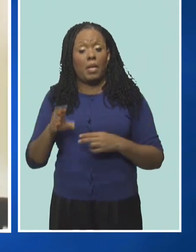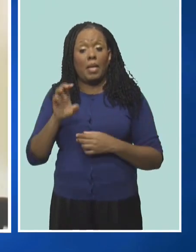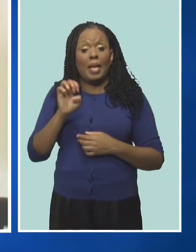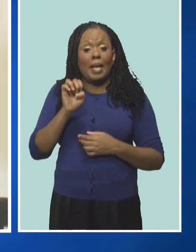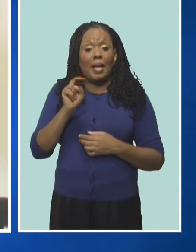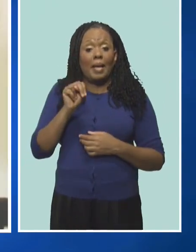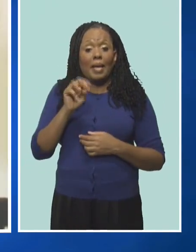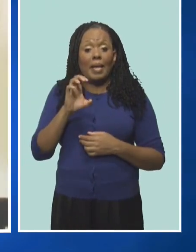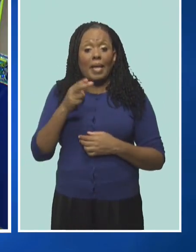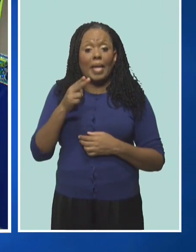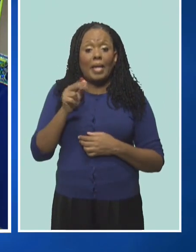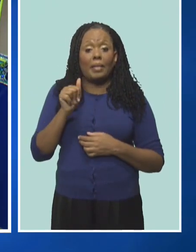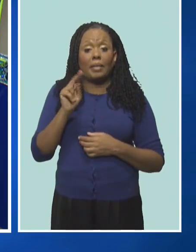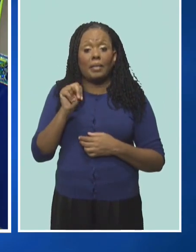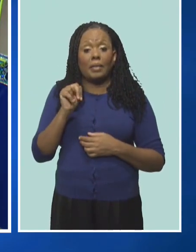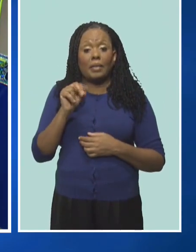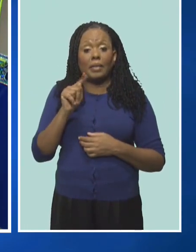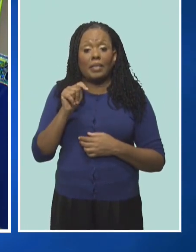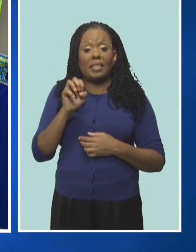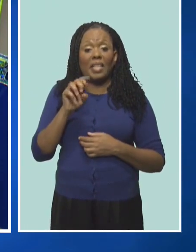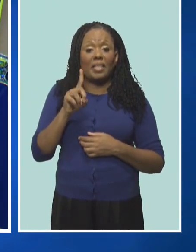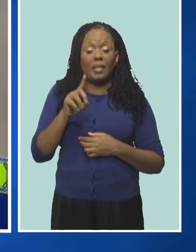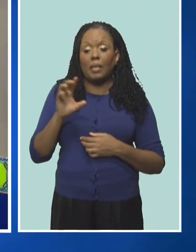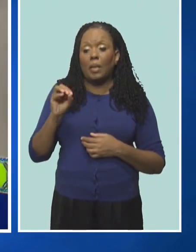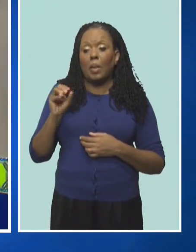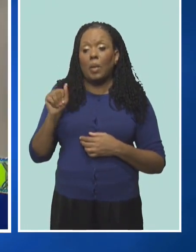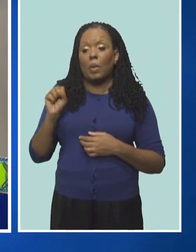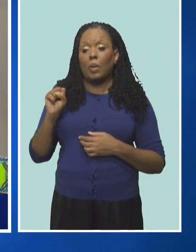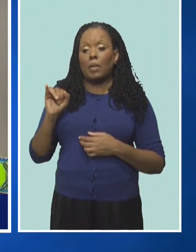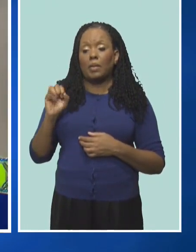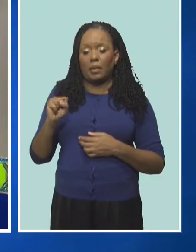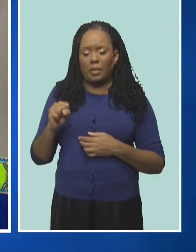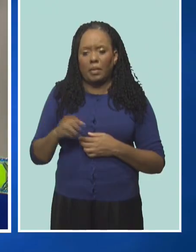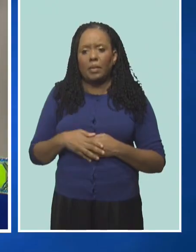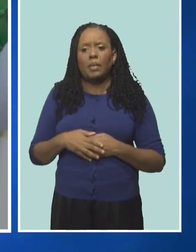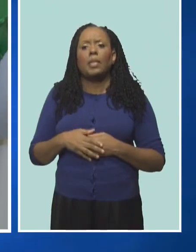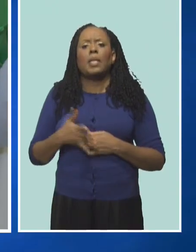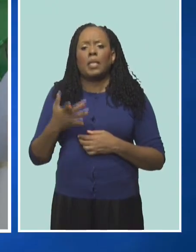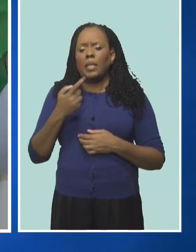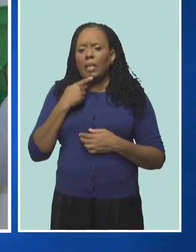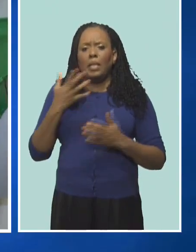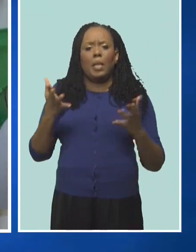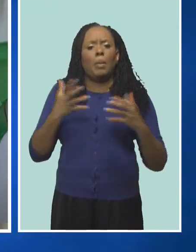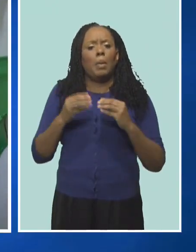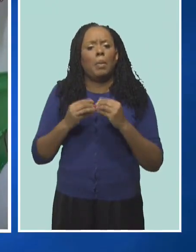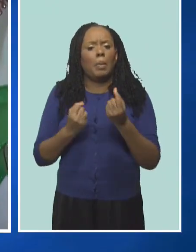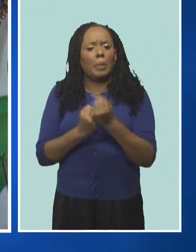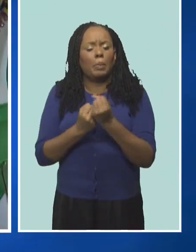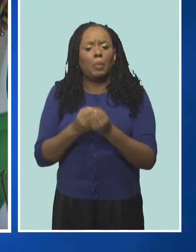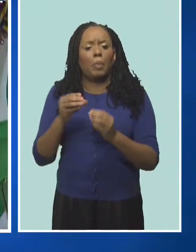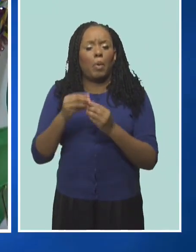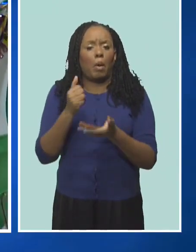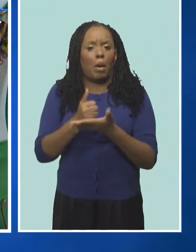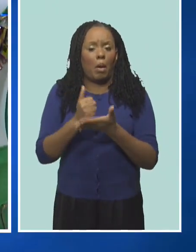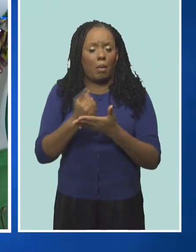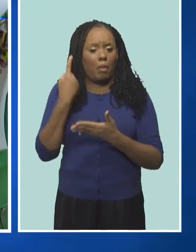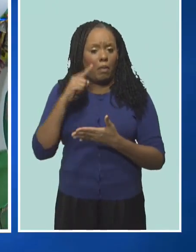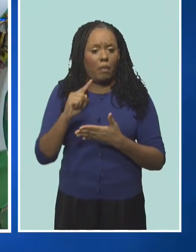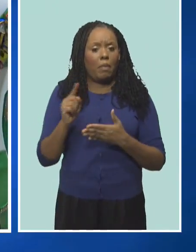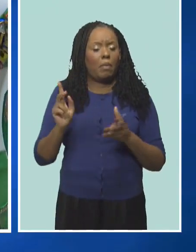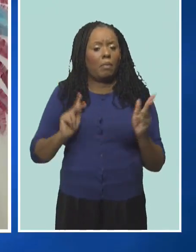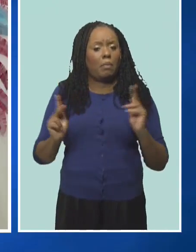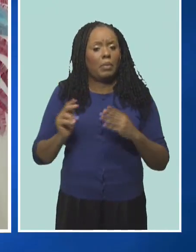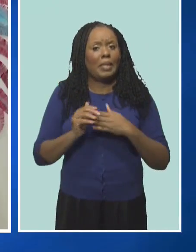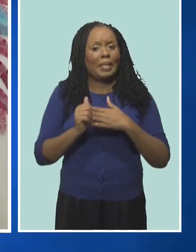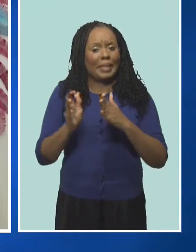for about 400 people. However, going forward, Worrell wants to see additional assistance for band leaders. Always need any